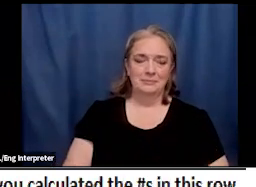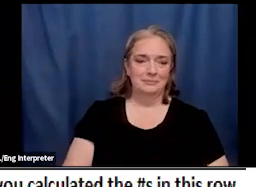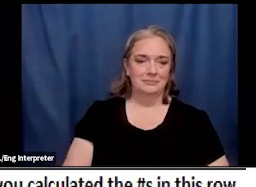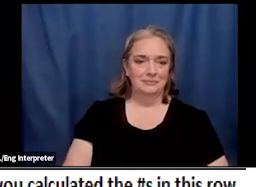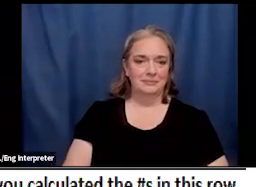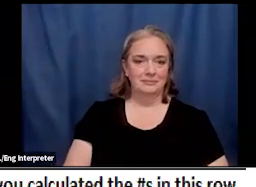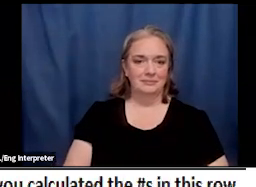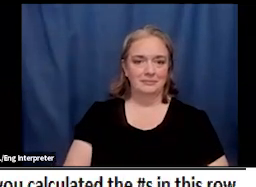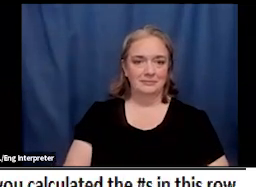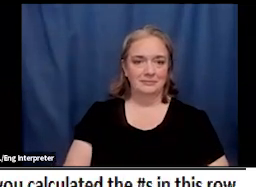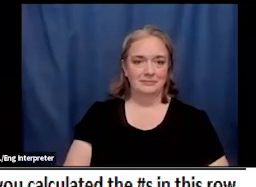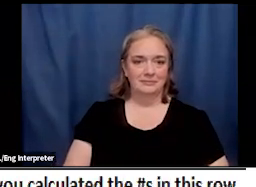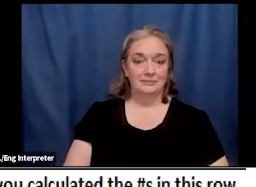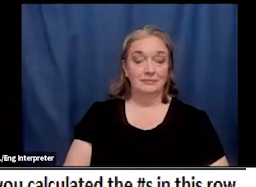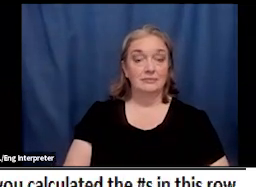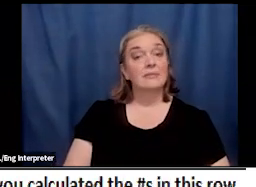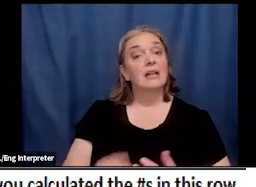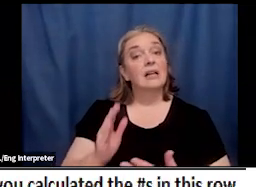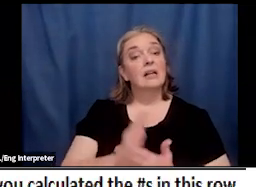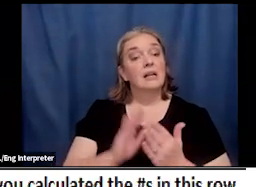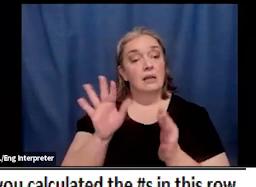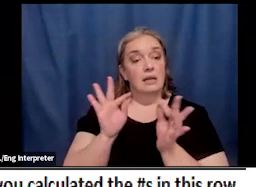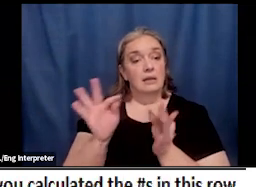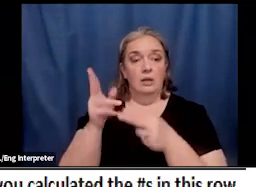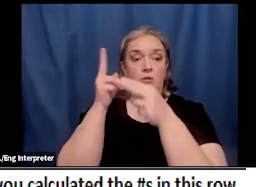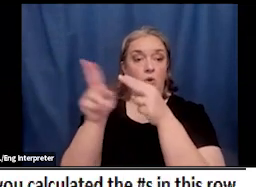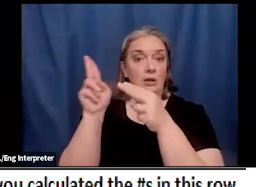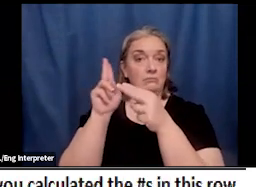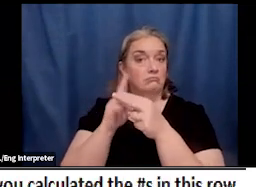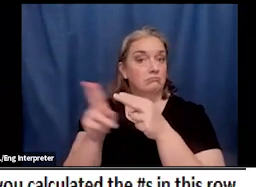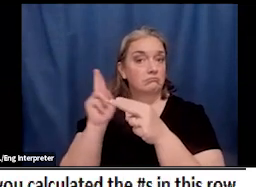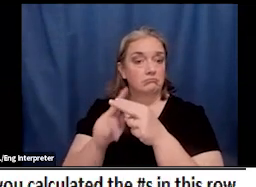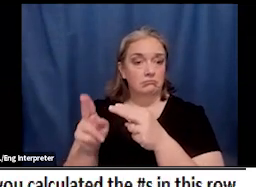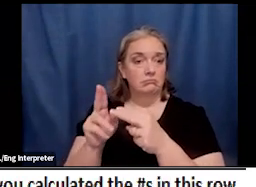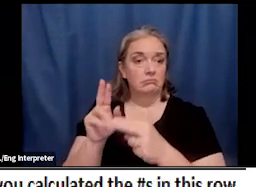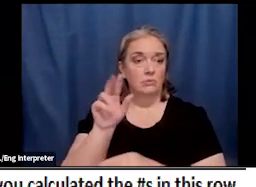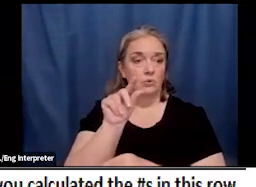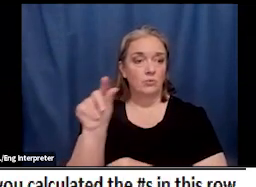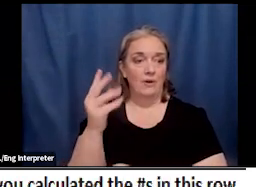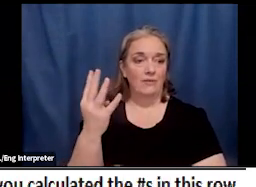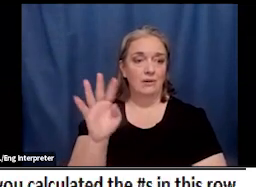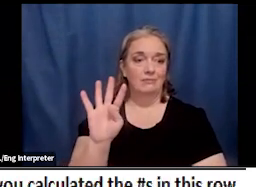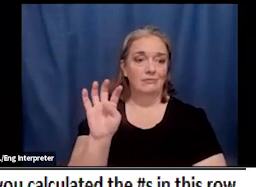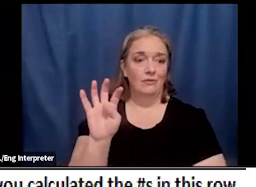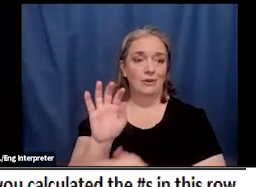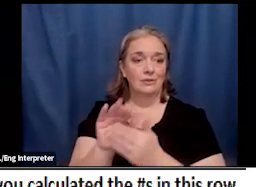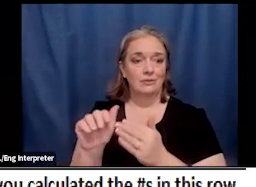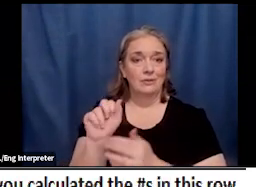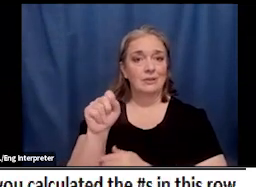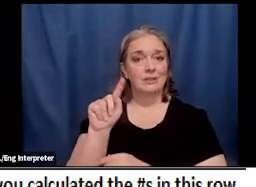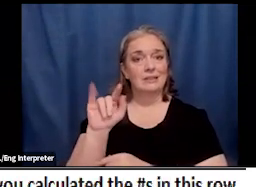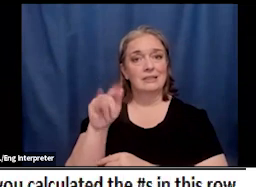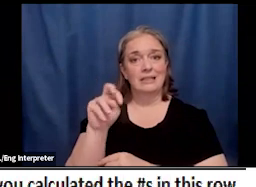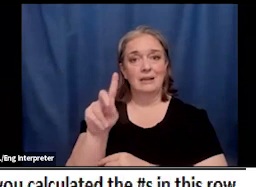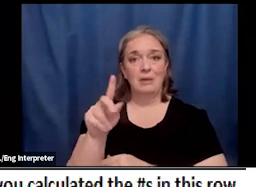section. Some of the explanations are short, right? In row four, $400 stipend per